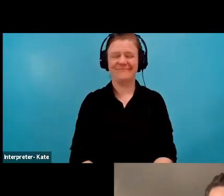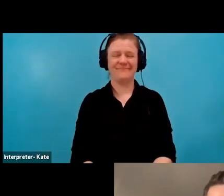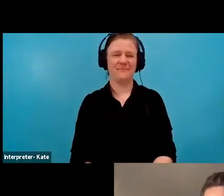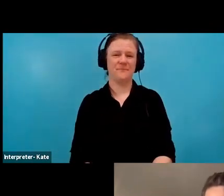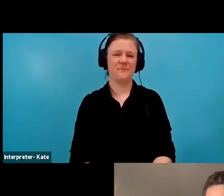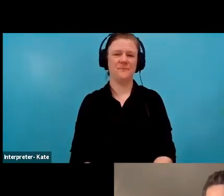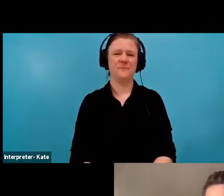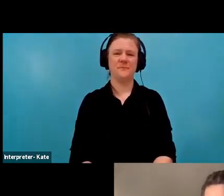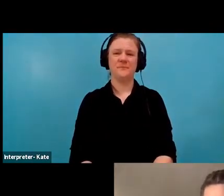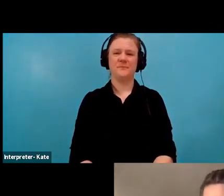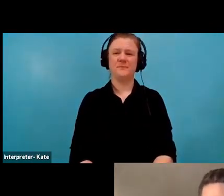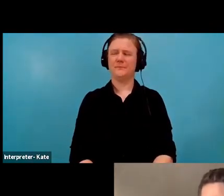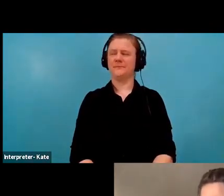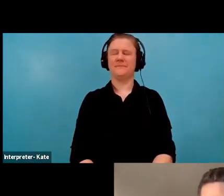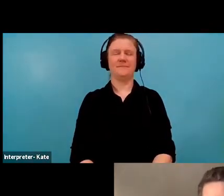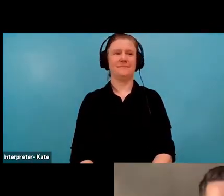You know, I feel like if this were